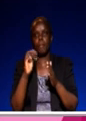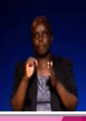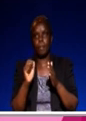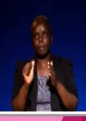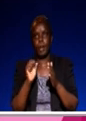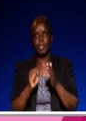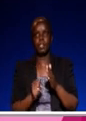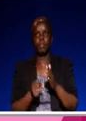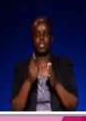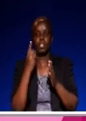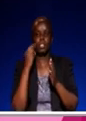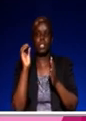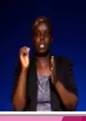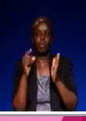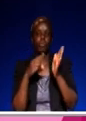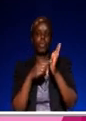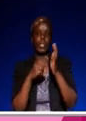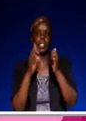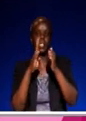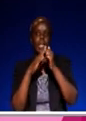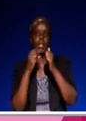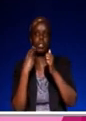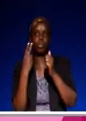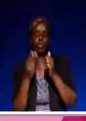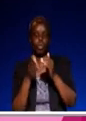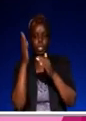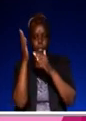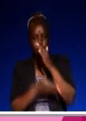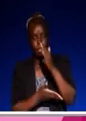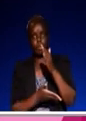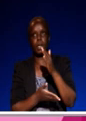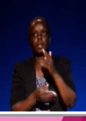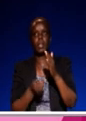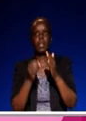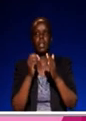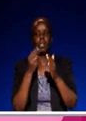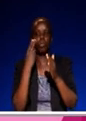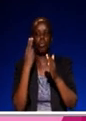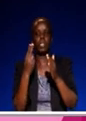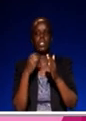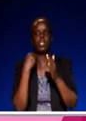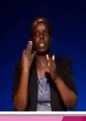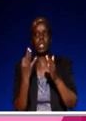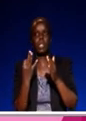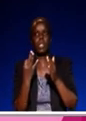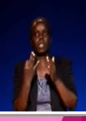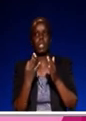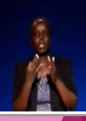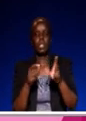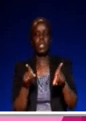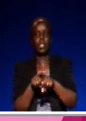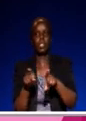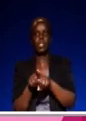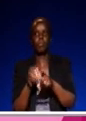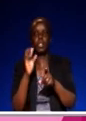as 0.92. divided by the relative atomic mass of sodium, which is 23, and you get the mole there